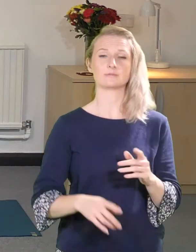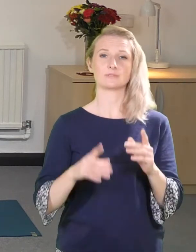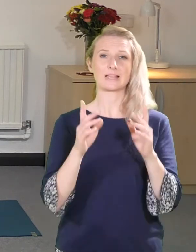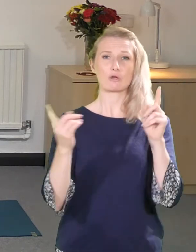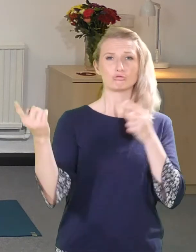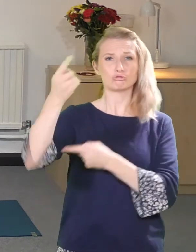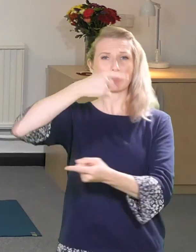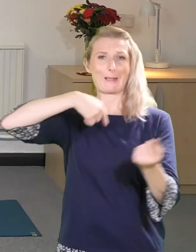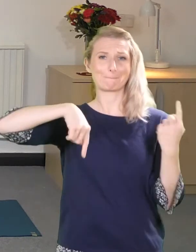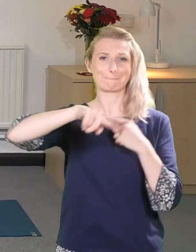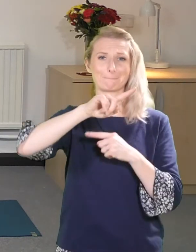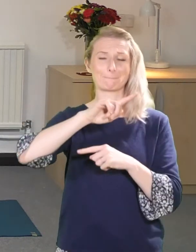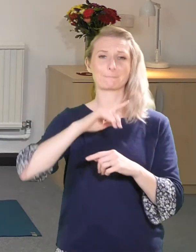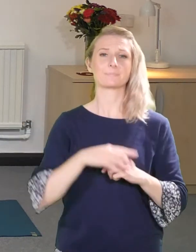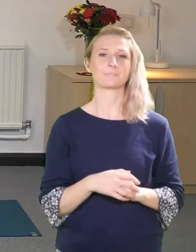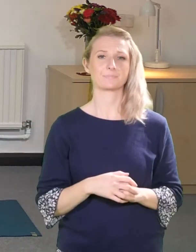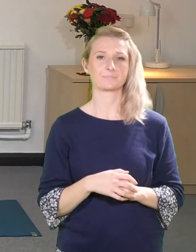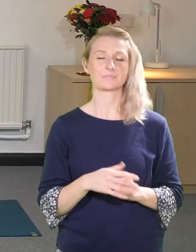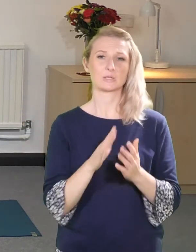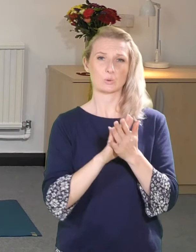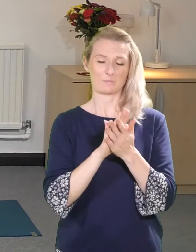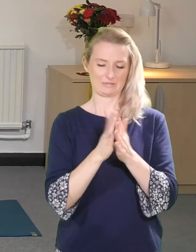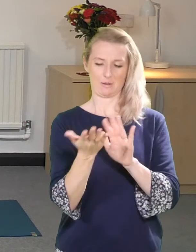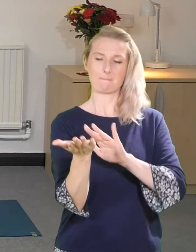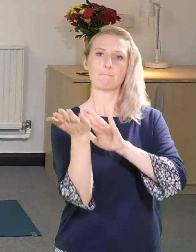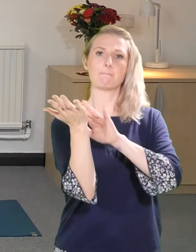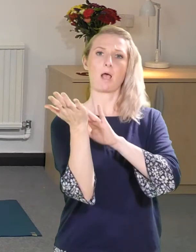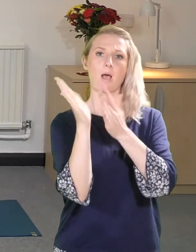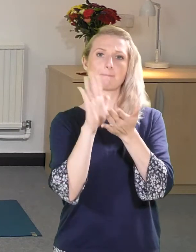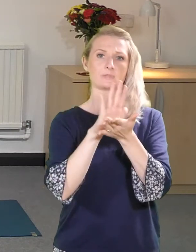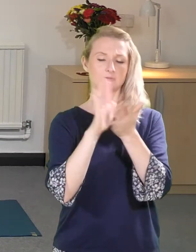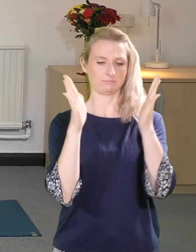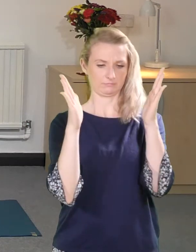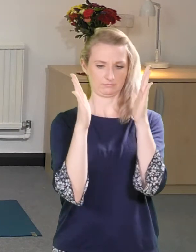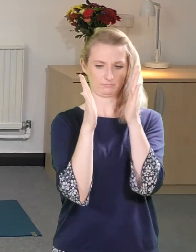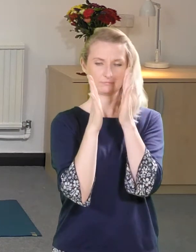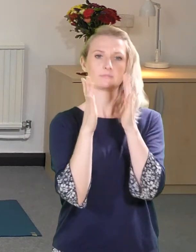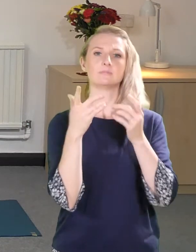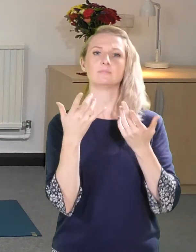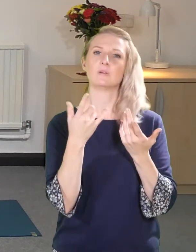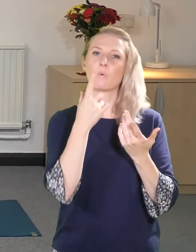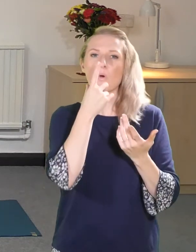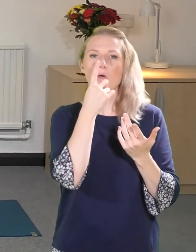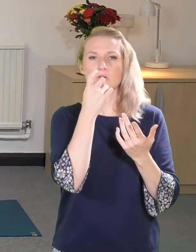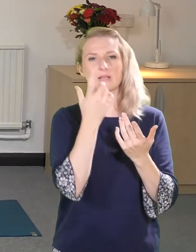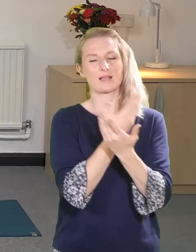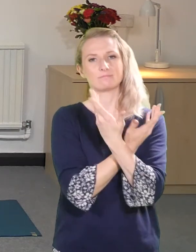the arms together. So your palms are facing each other, or you could be here instead.